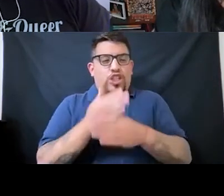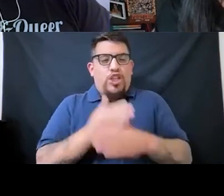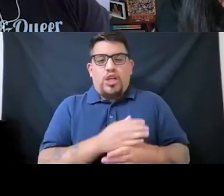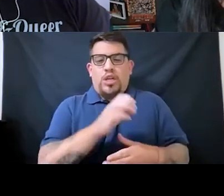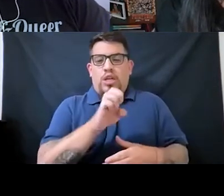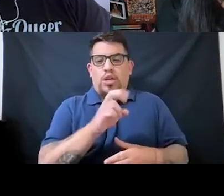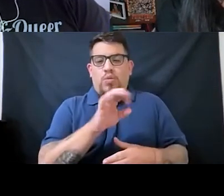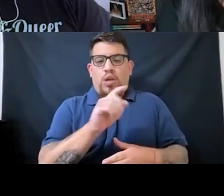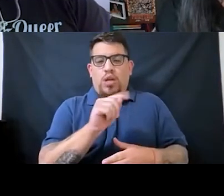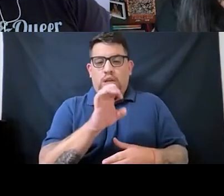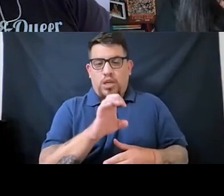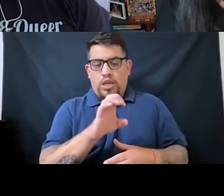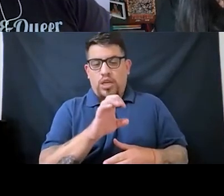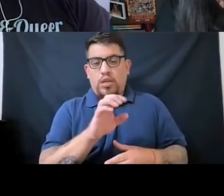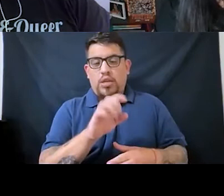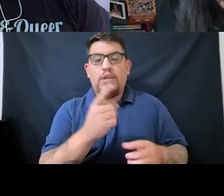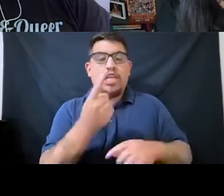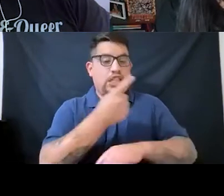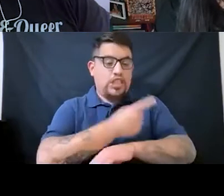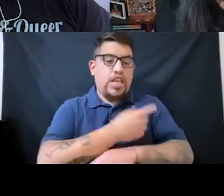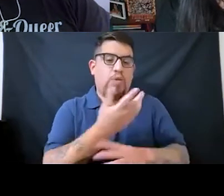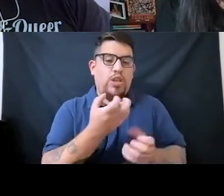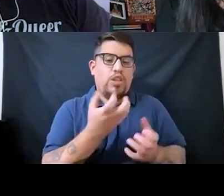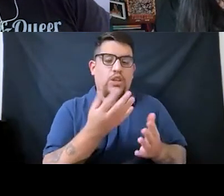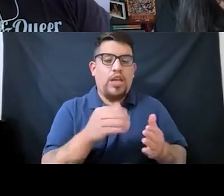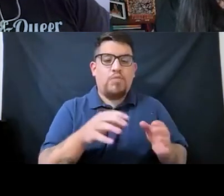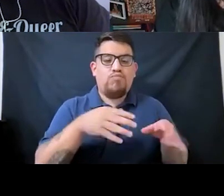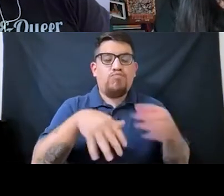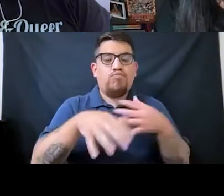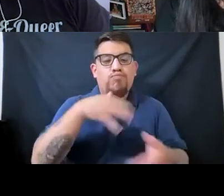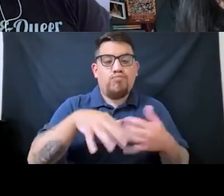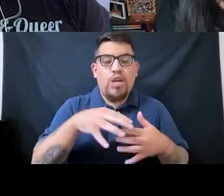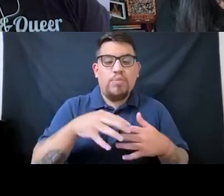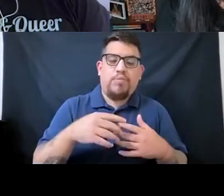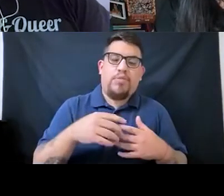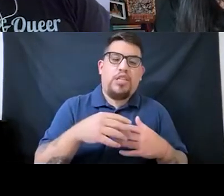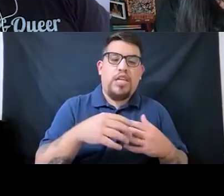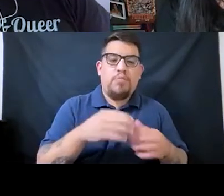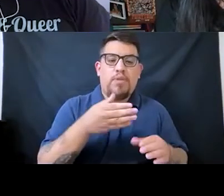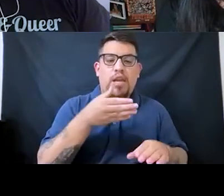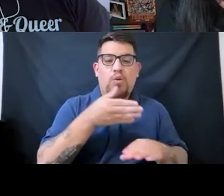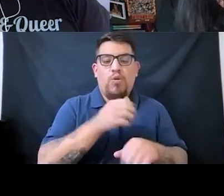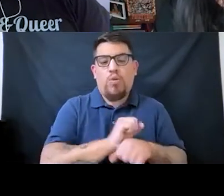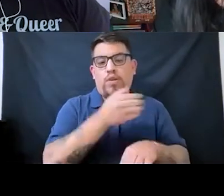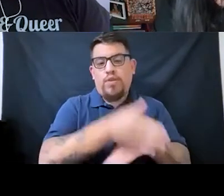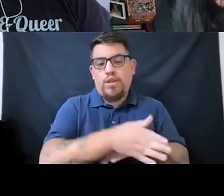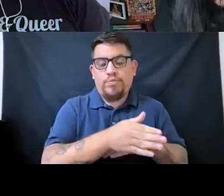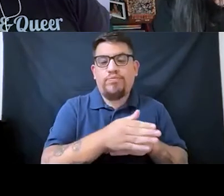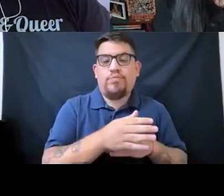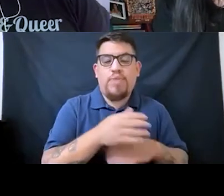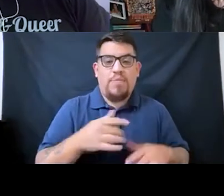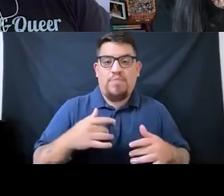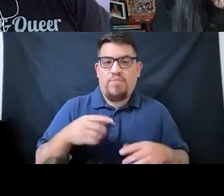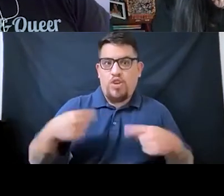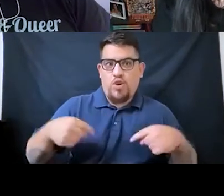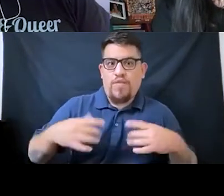the day arrives when he wants to hang out after he's finished work. I'm nervous and glad that he suggested this because there is a power. Although there is